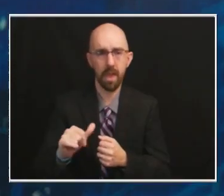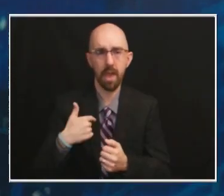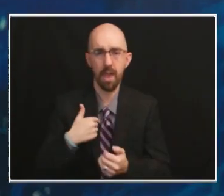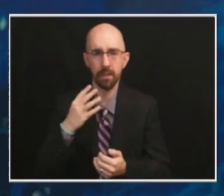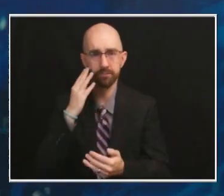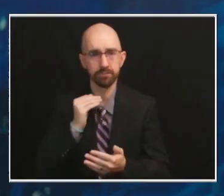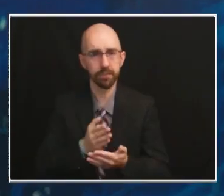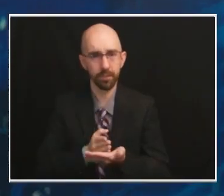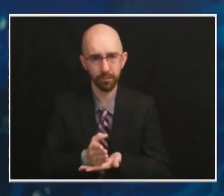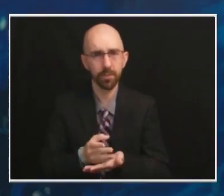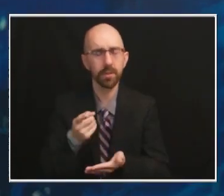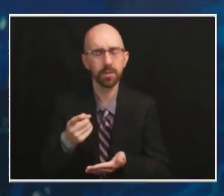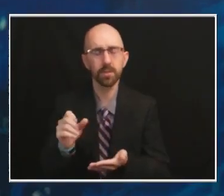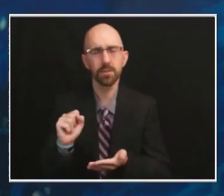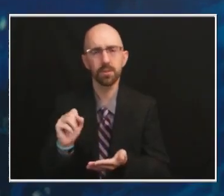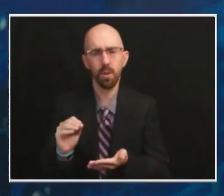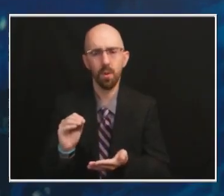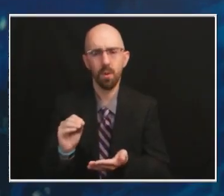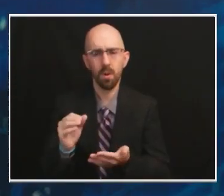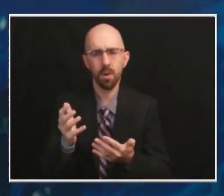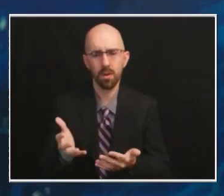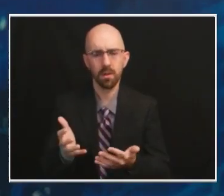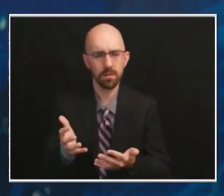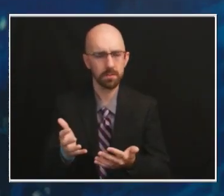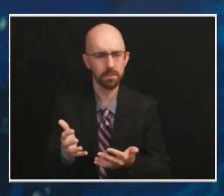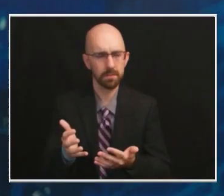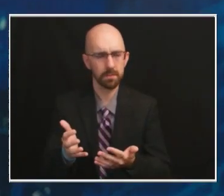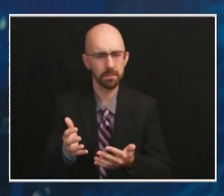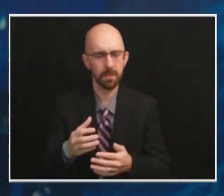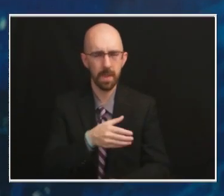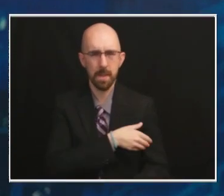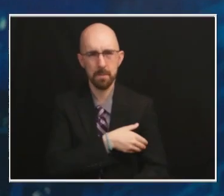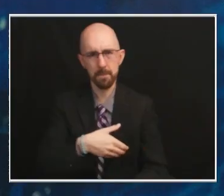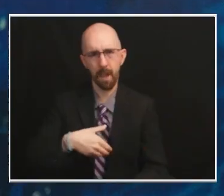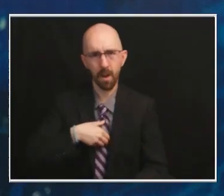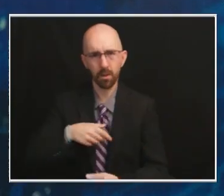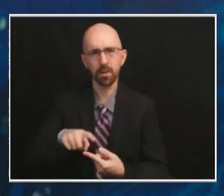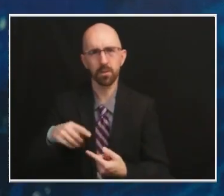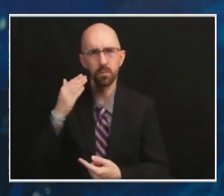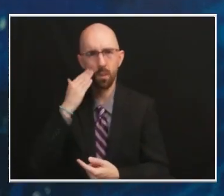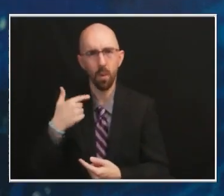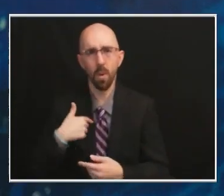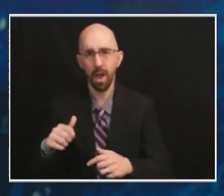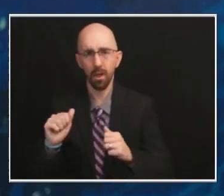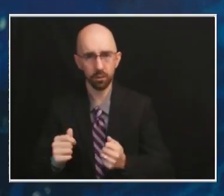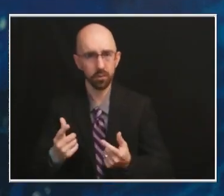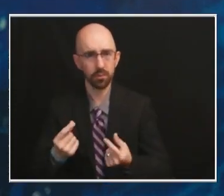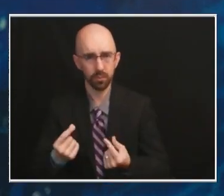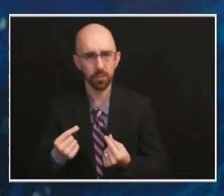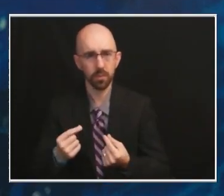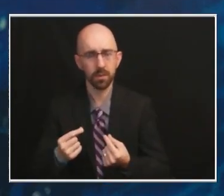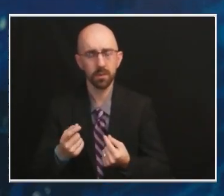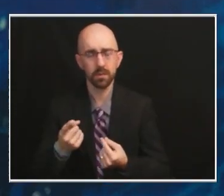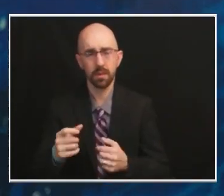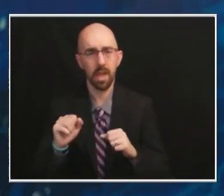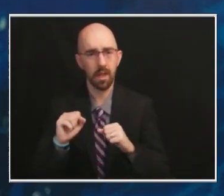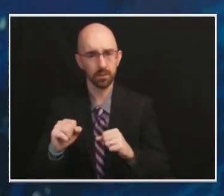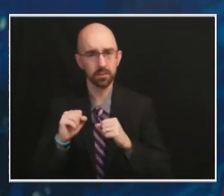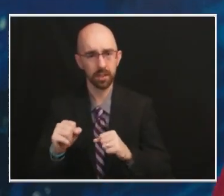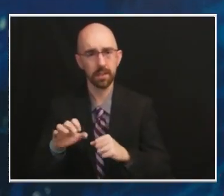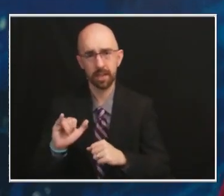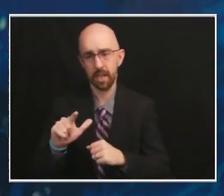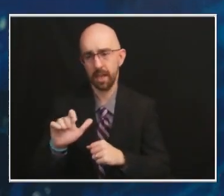it was so empowering to know that I could do the exercises Eileen taught me at